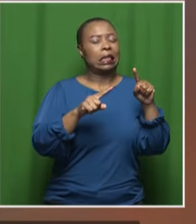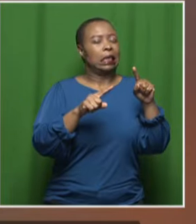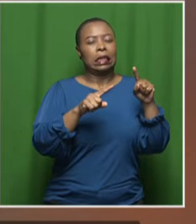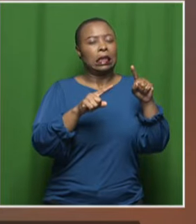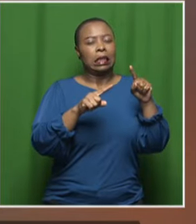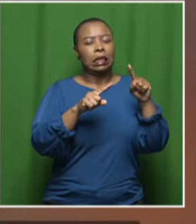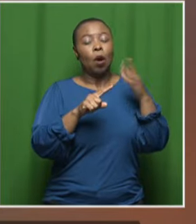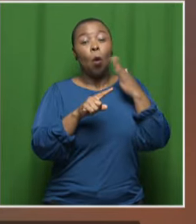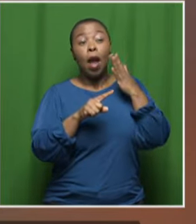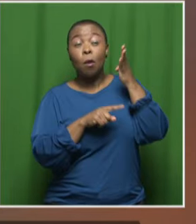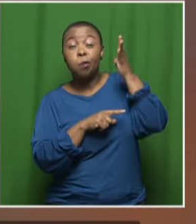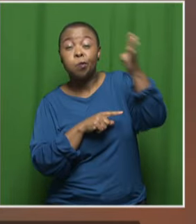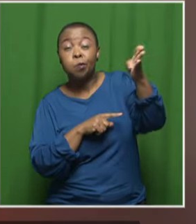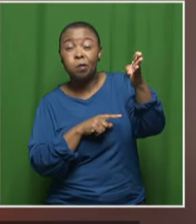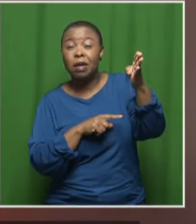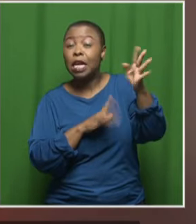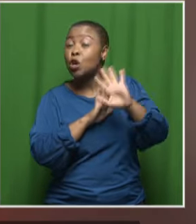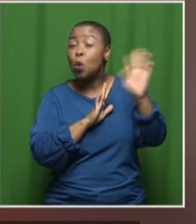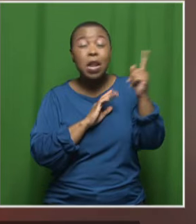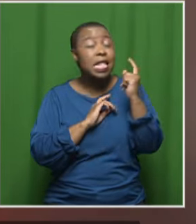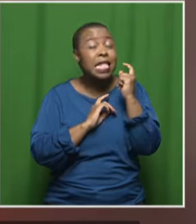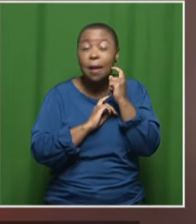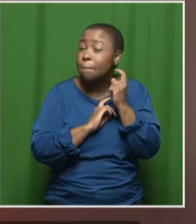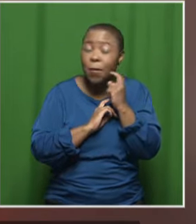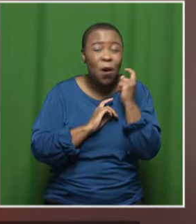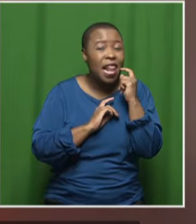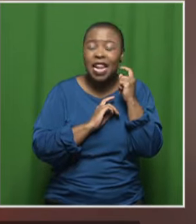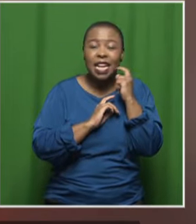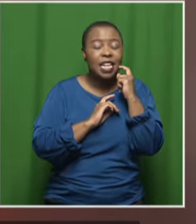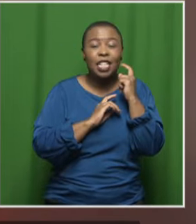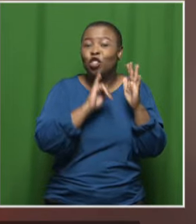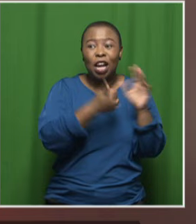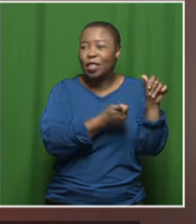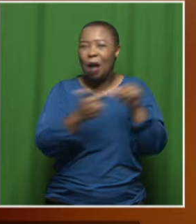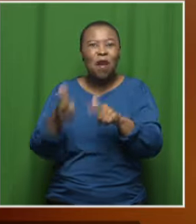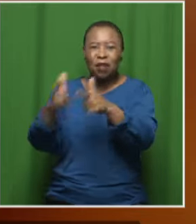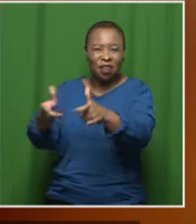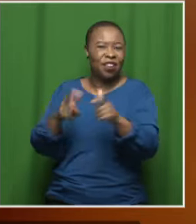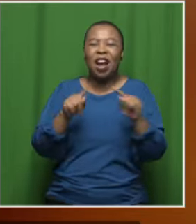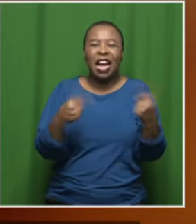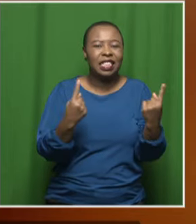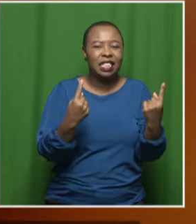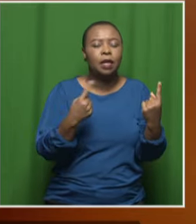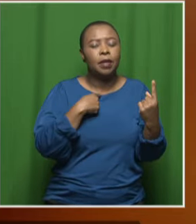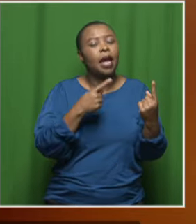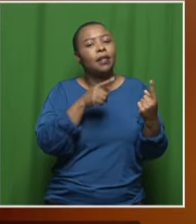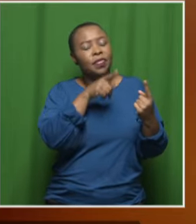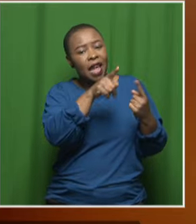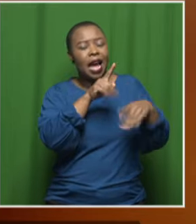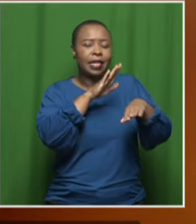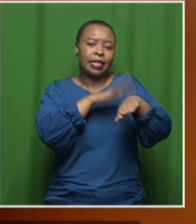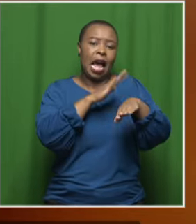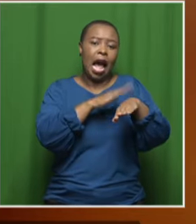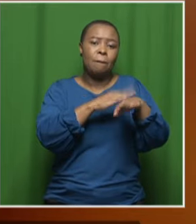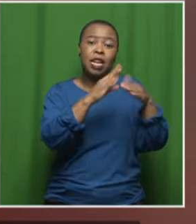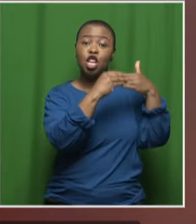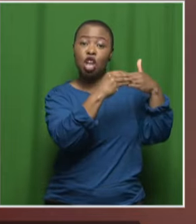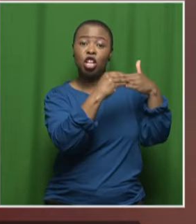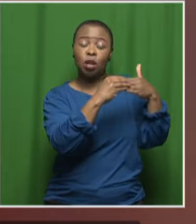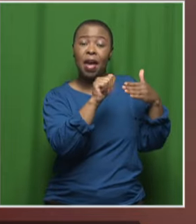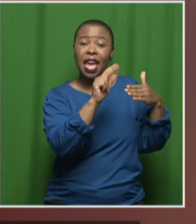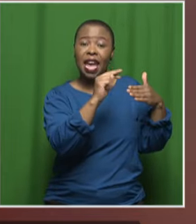there that it was not as simple as that. Yeah. And I must say the leadership of the ANC at the time was